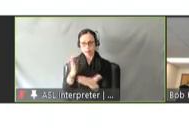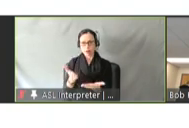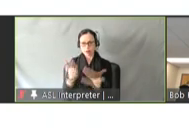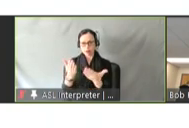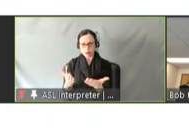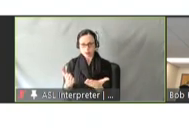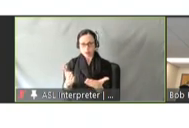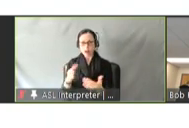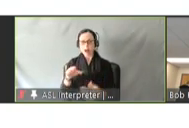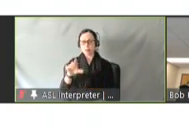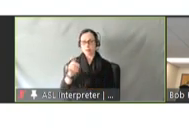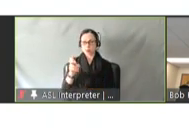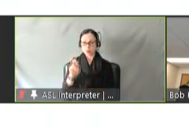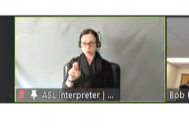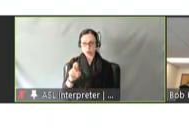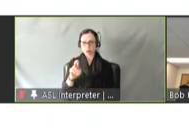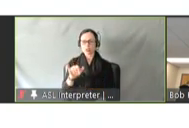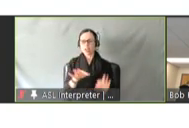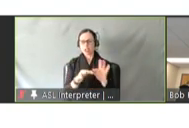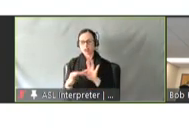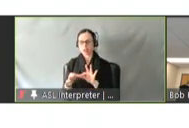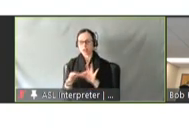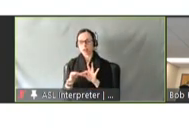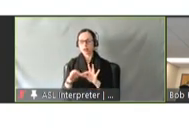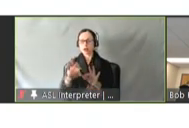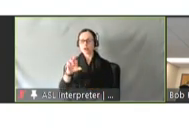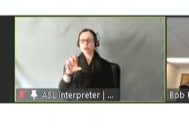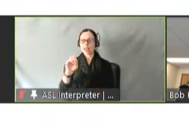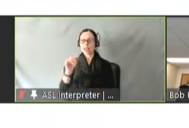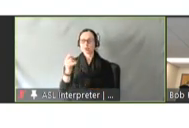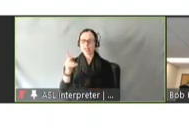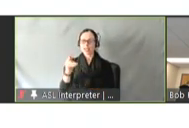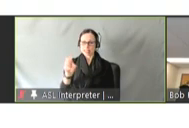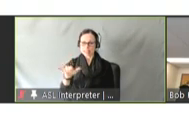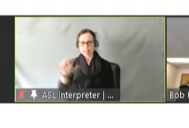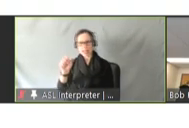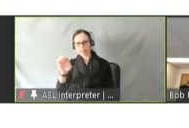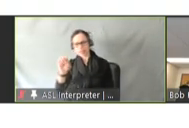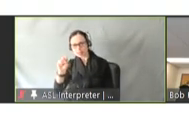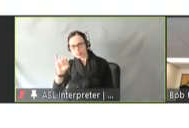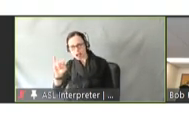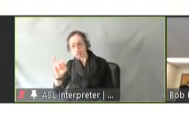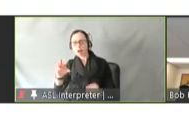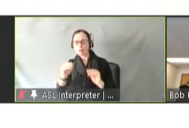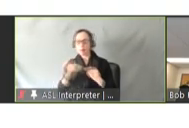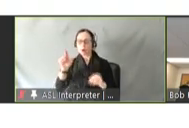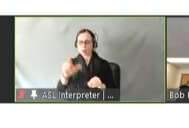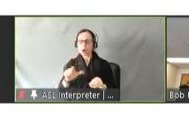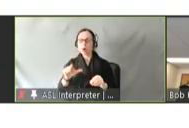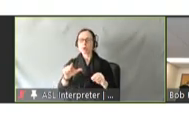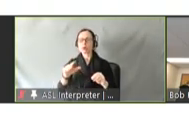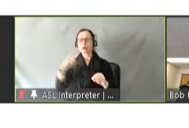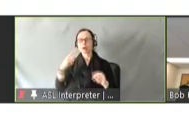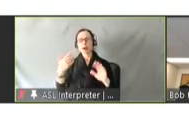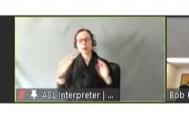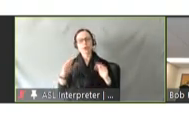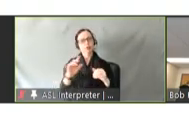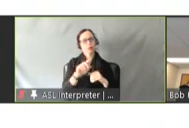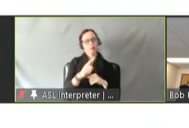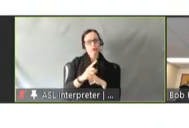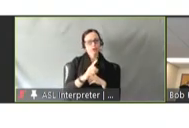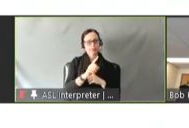reassuring. Reactogenicity and adverse events of special interest are similar to or lower than those seen after the primary series.